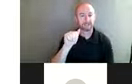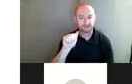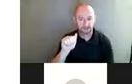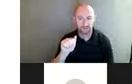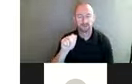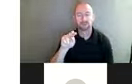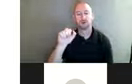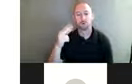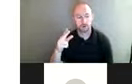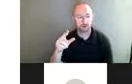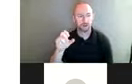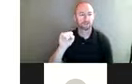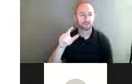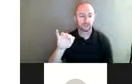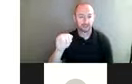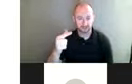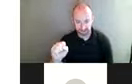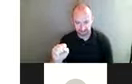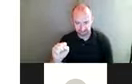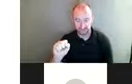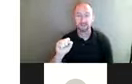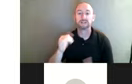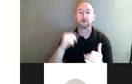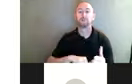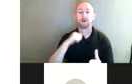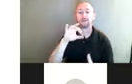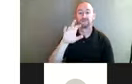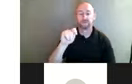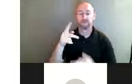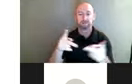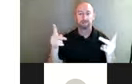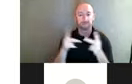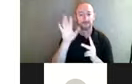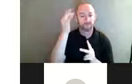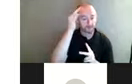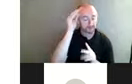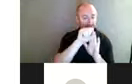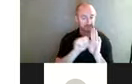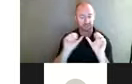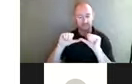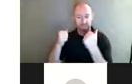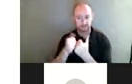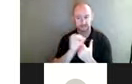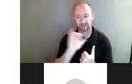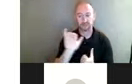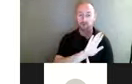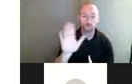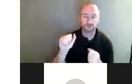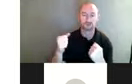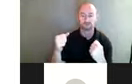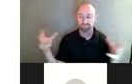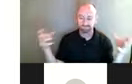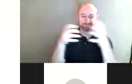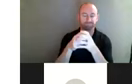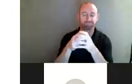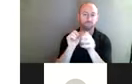USGS. And we are very proud of that, the fact that we're this place where federal and state agencies like yours can come together to